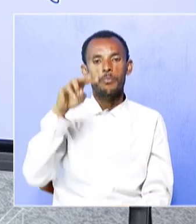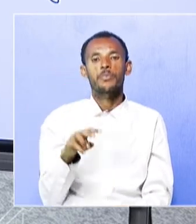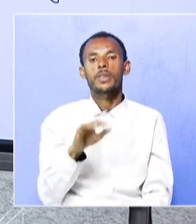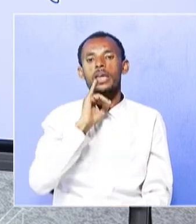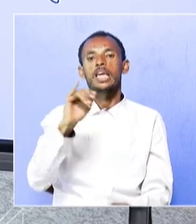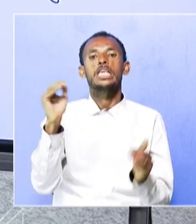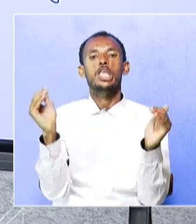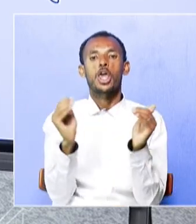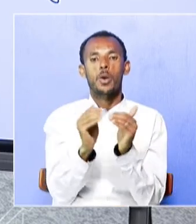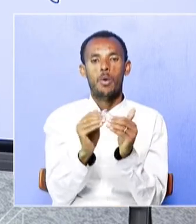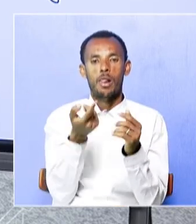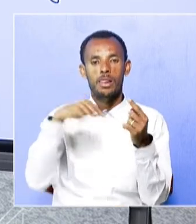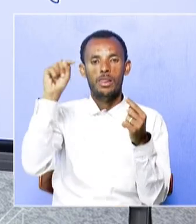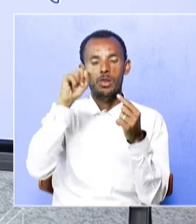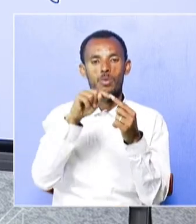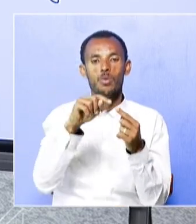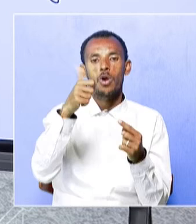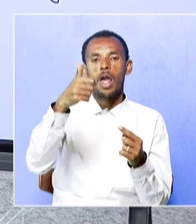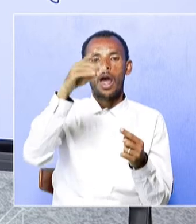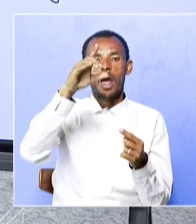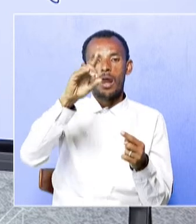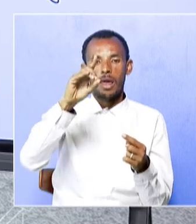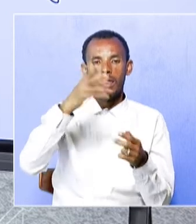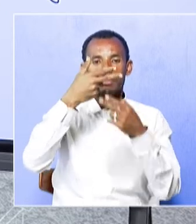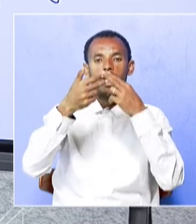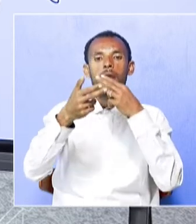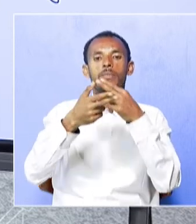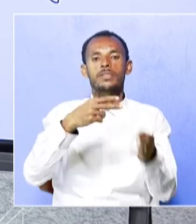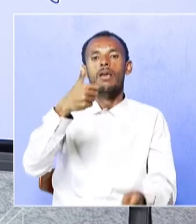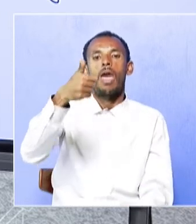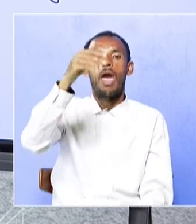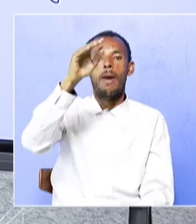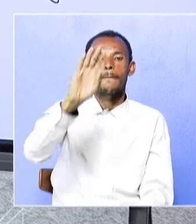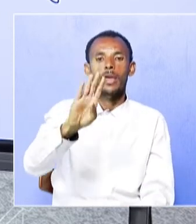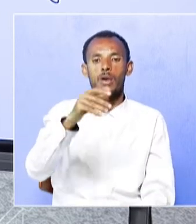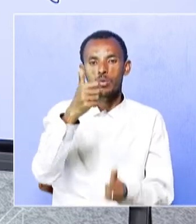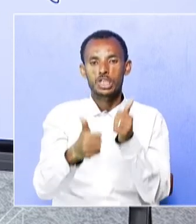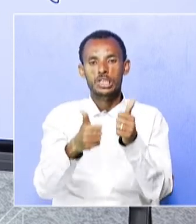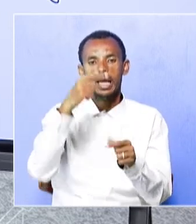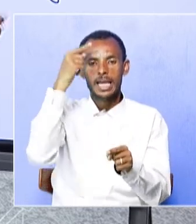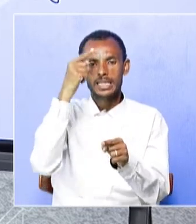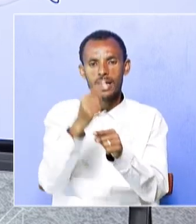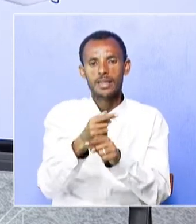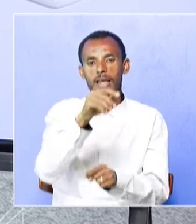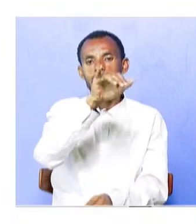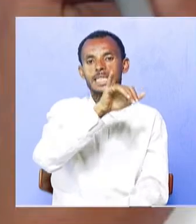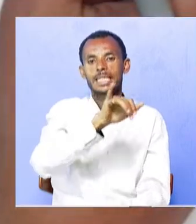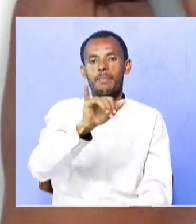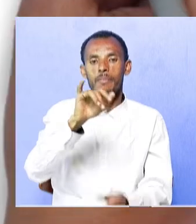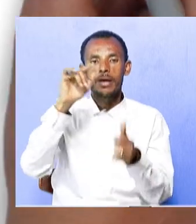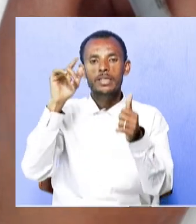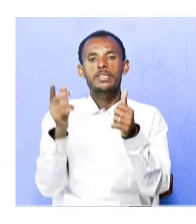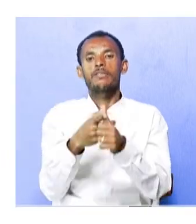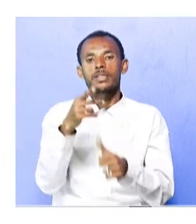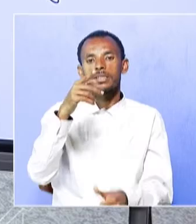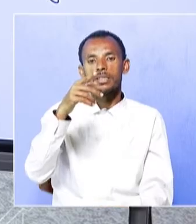is equal to AD times AB, which is exactly the same as the first